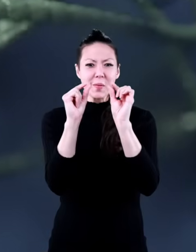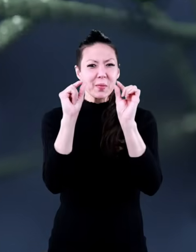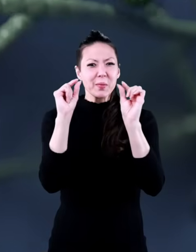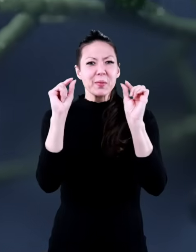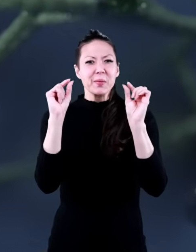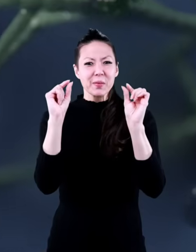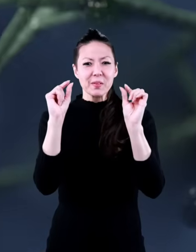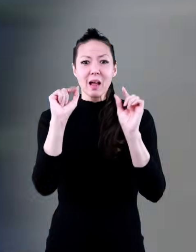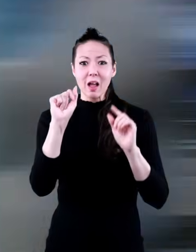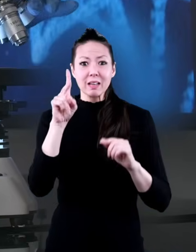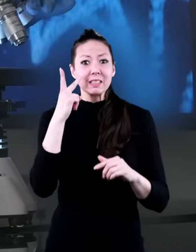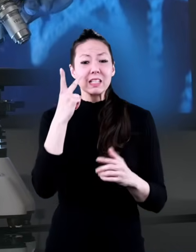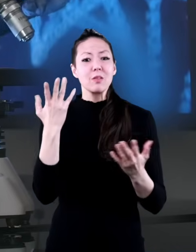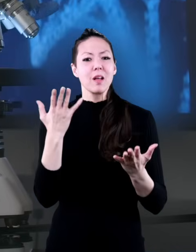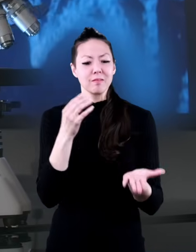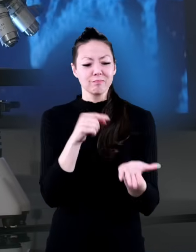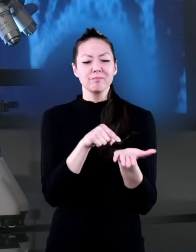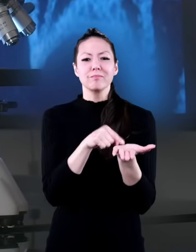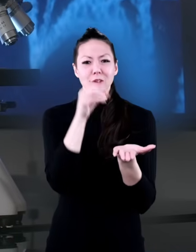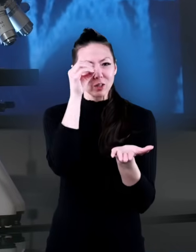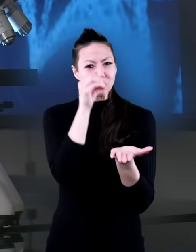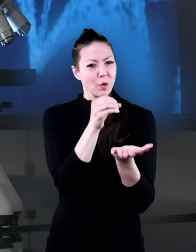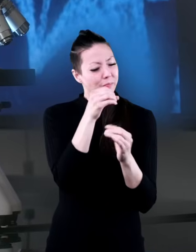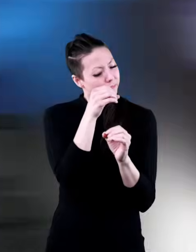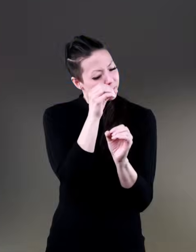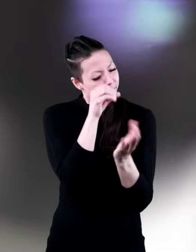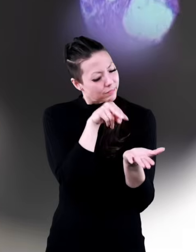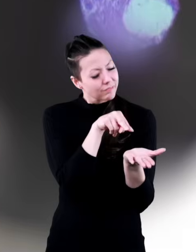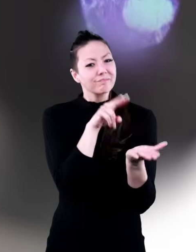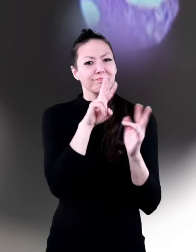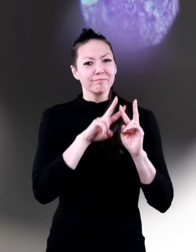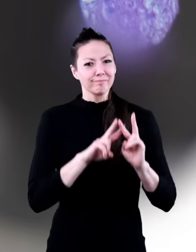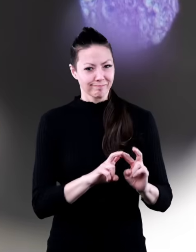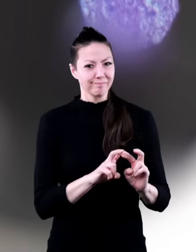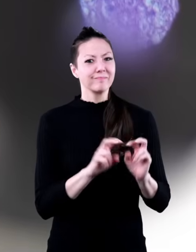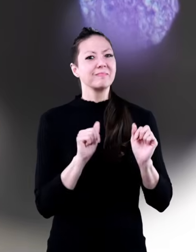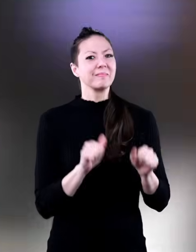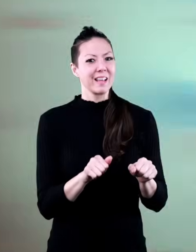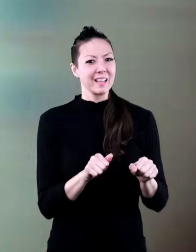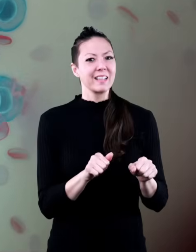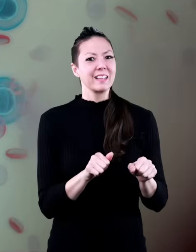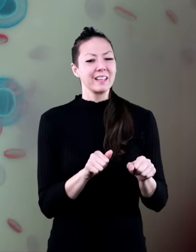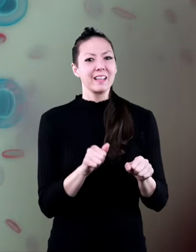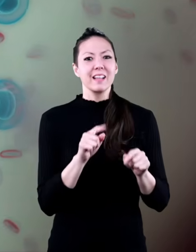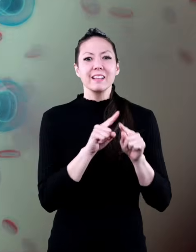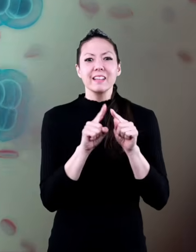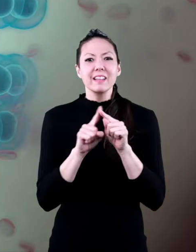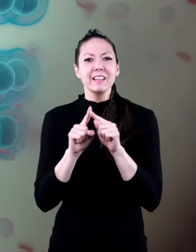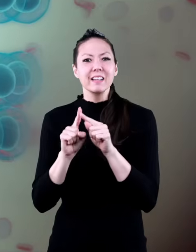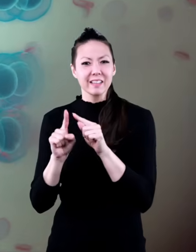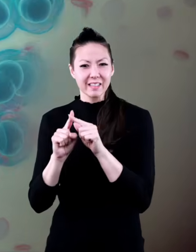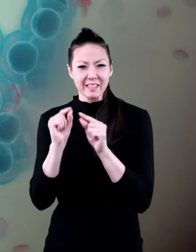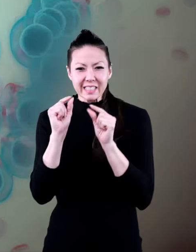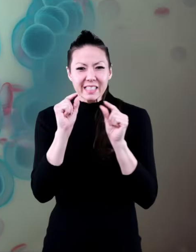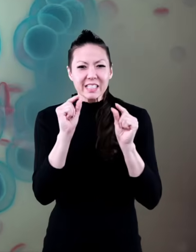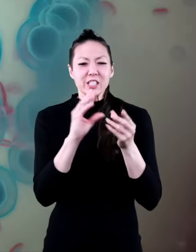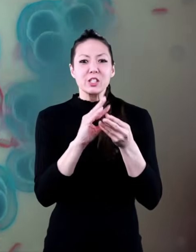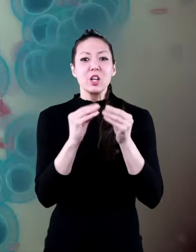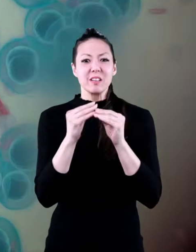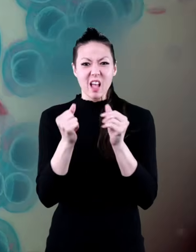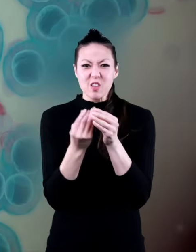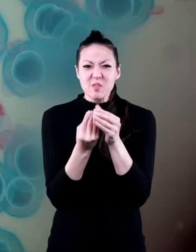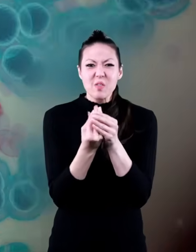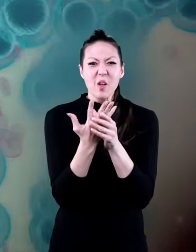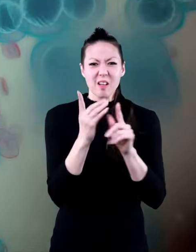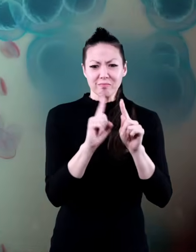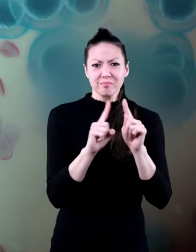tiny the only way you can see one with your eyes is through a microscope like other living things germs